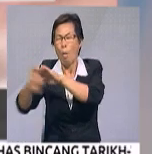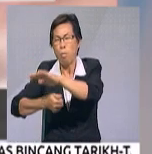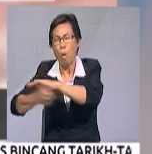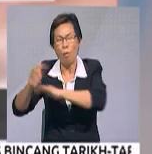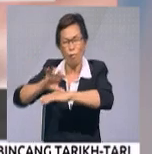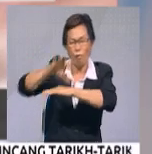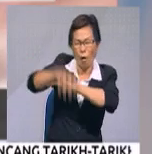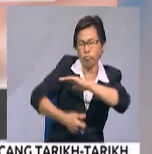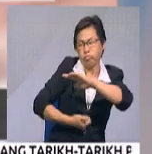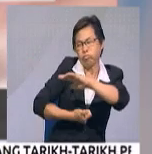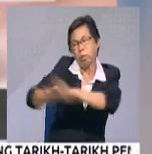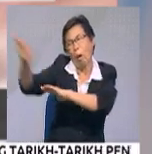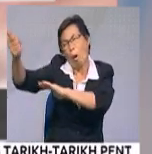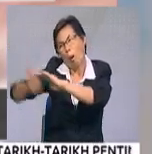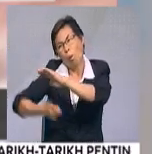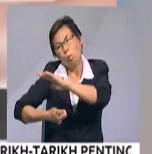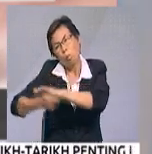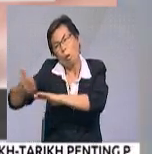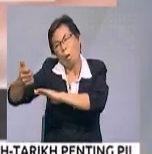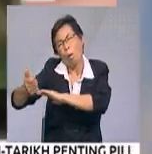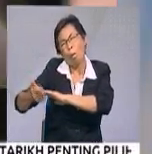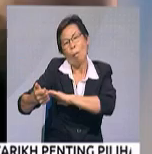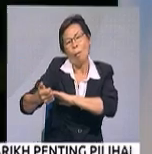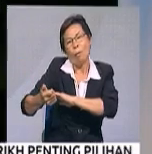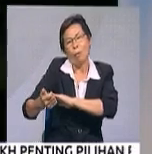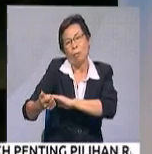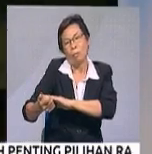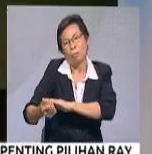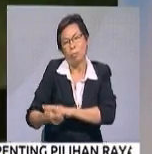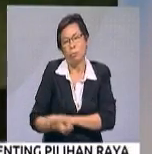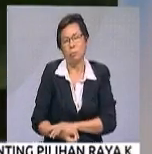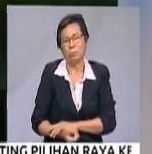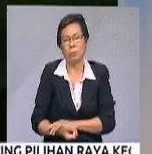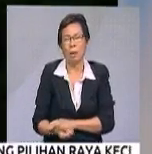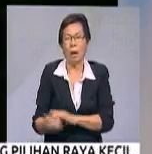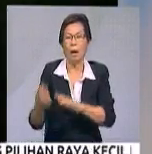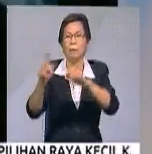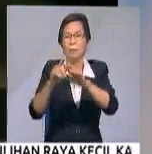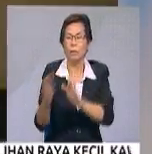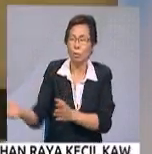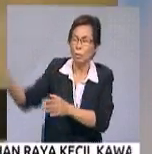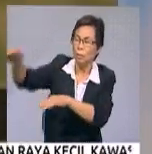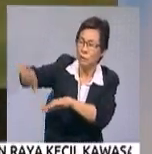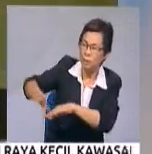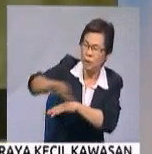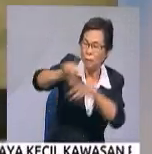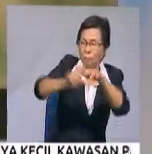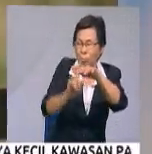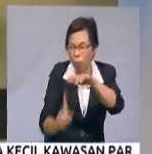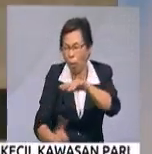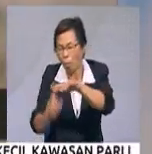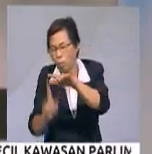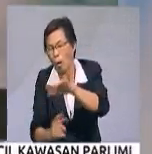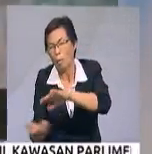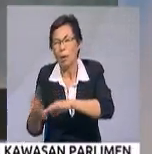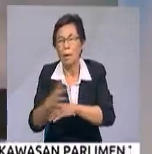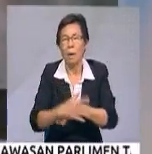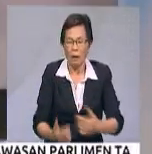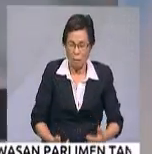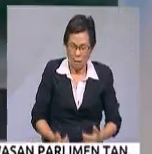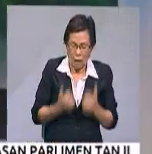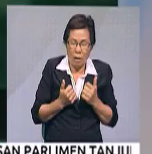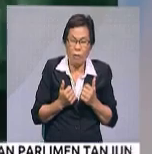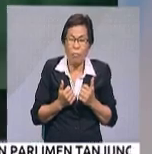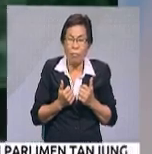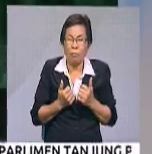had been forced to flee, to drown in the high seas, to live in makeshift huts without